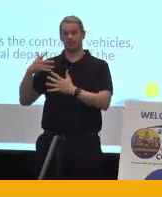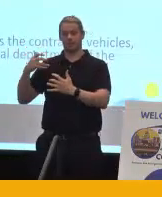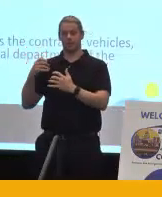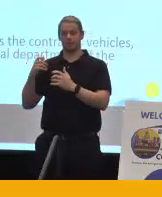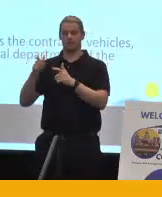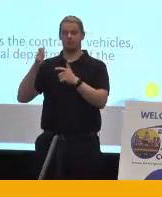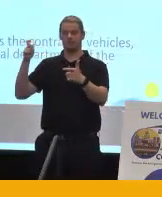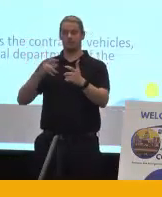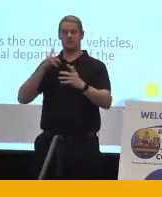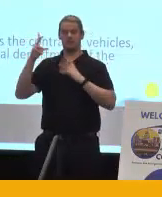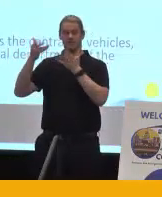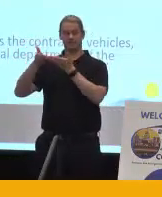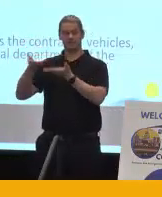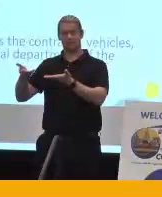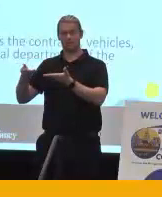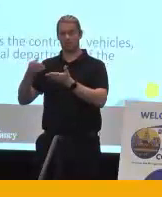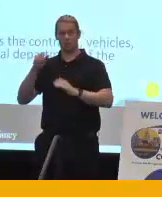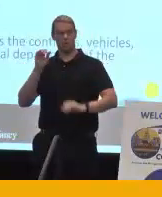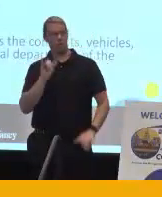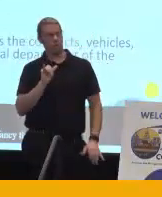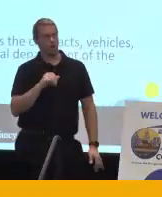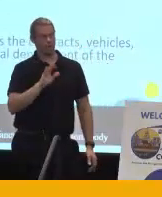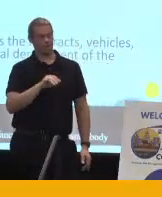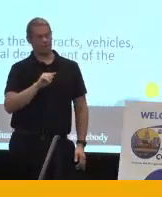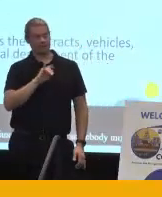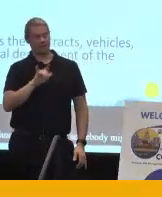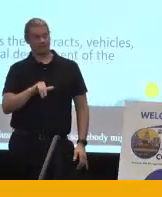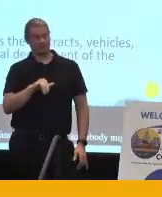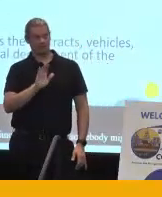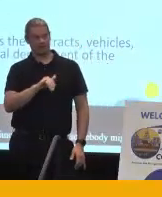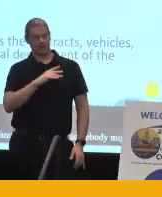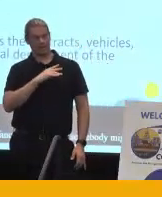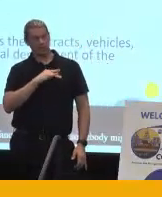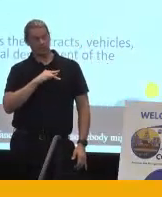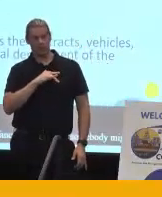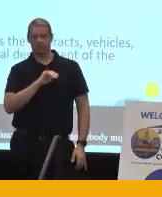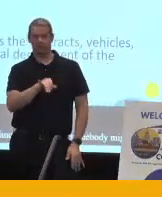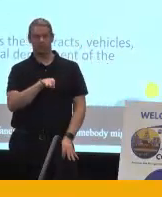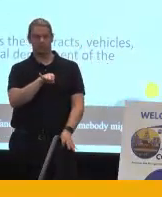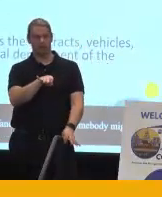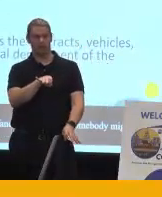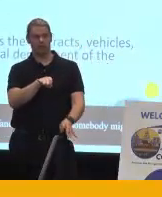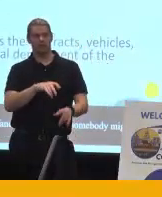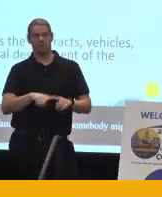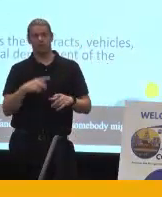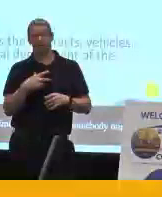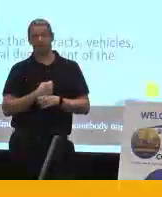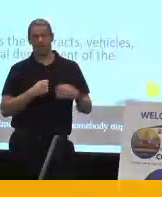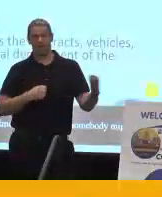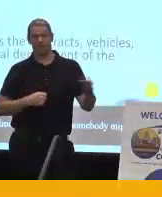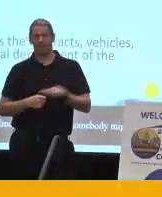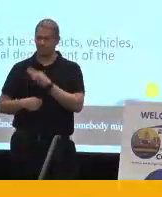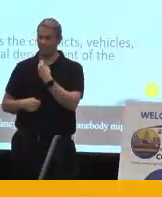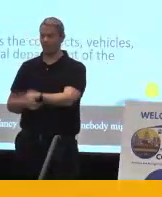so somebody might say, oh, that tippy is really cool. That's going to be the ticket. And then we get device abandonment, or we